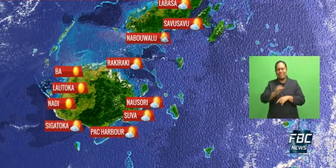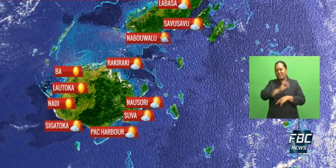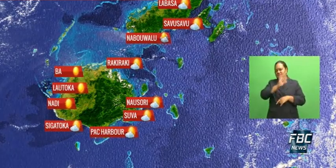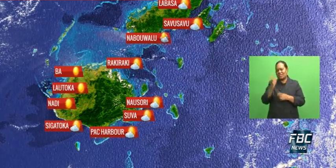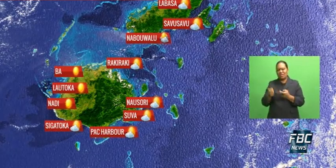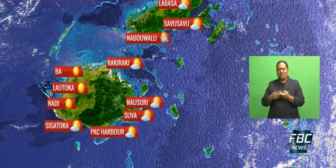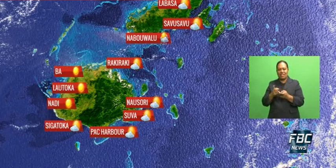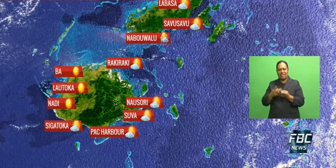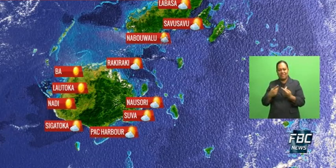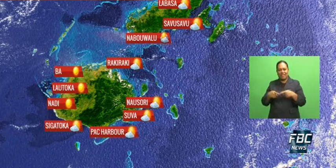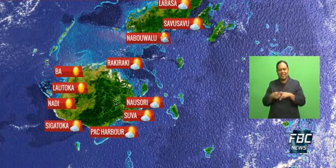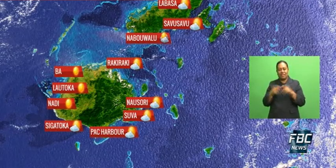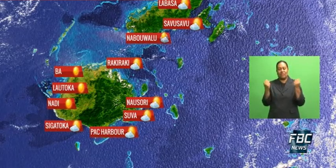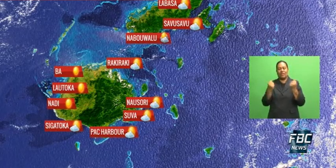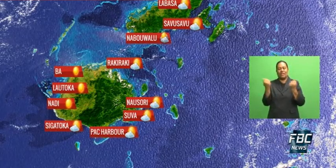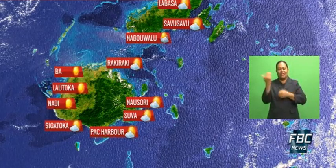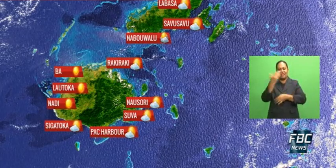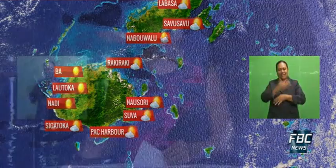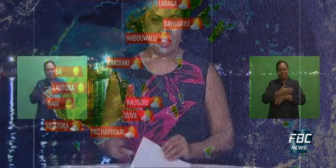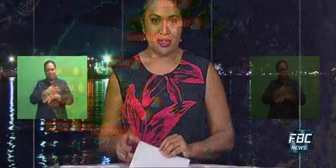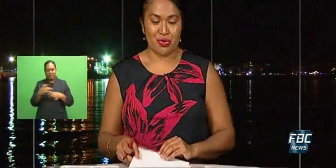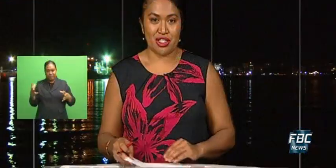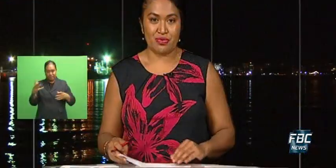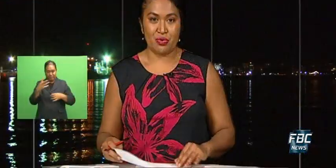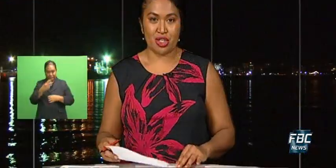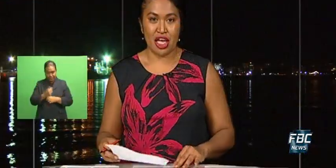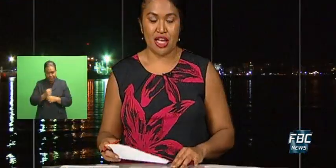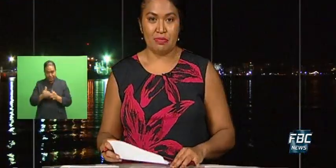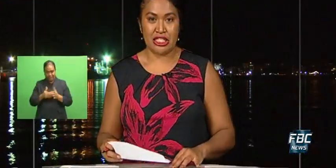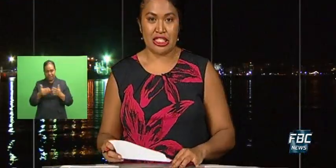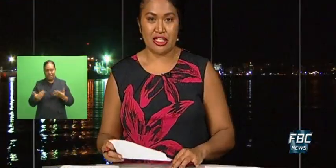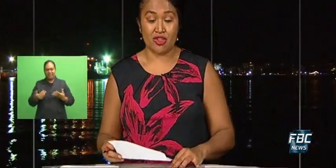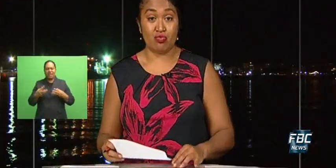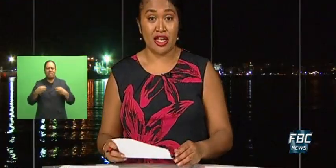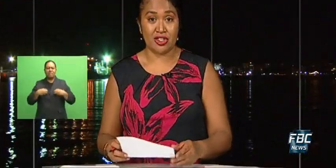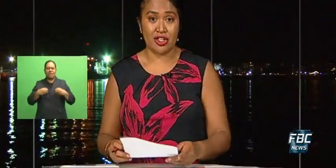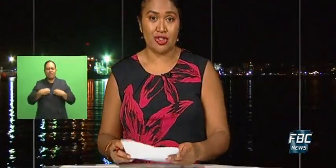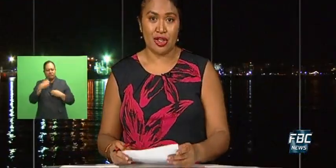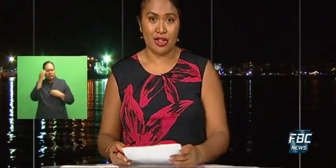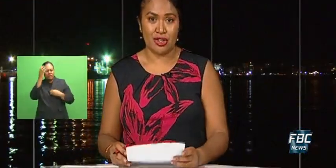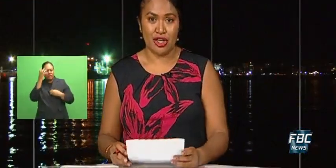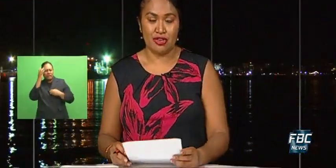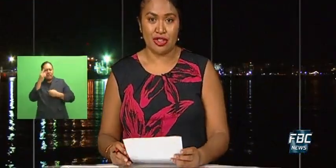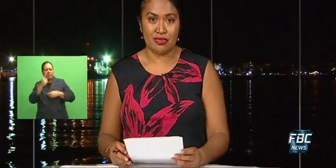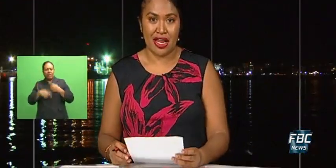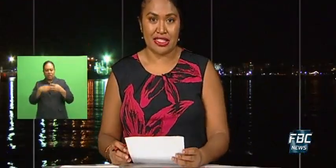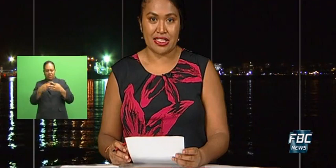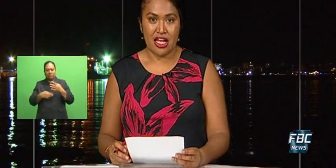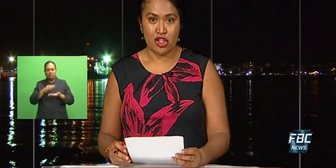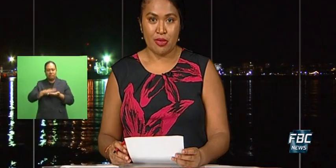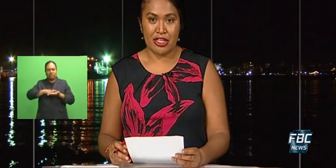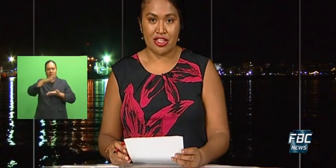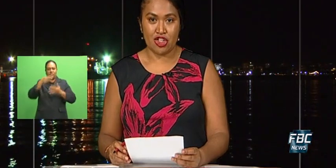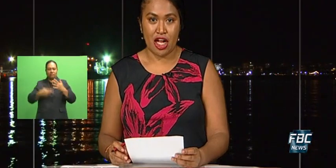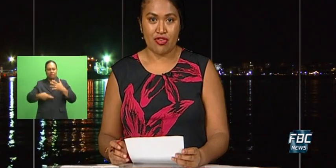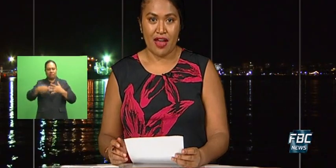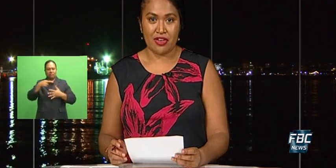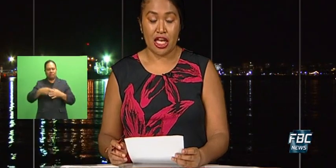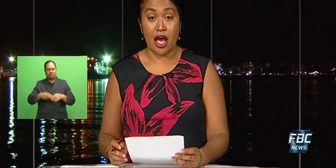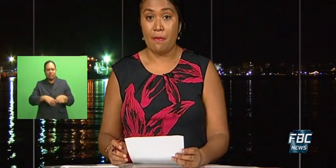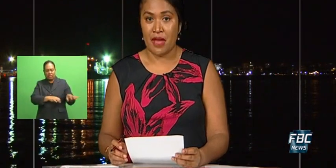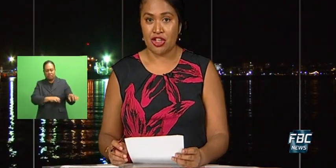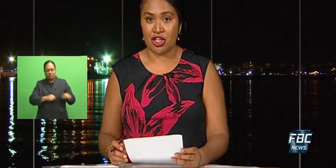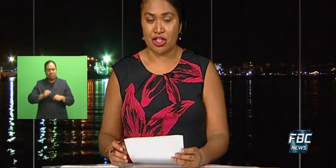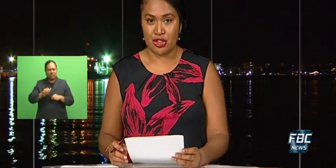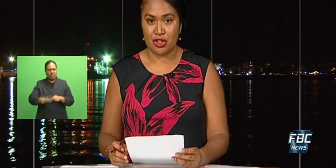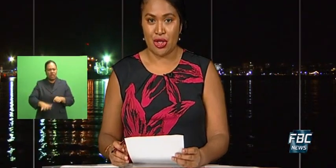elsewhere, cool at night. And recapping the main stories for tonight, businesses raise concerns on interest rates, domestic child trafficking